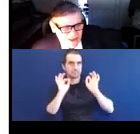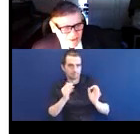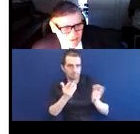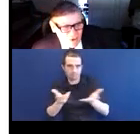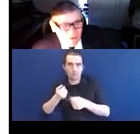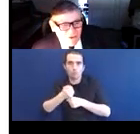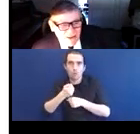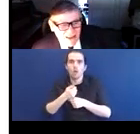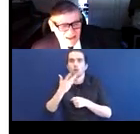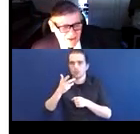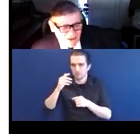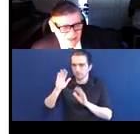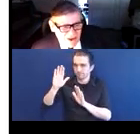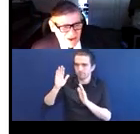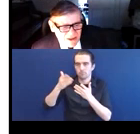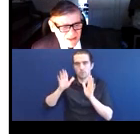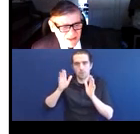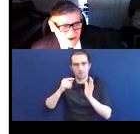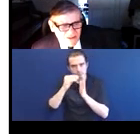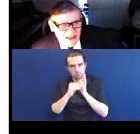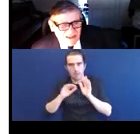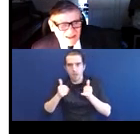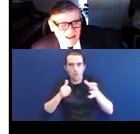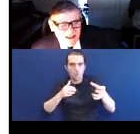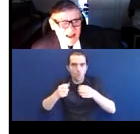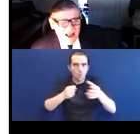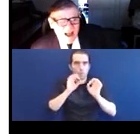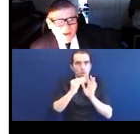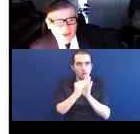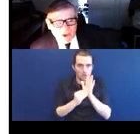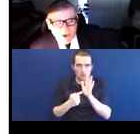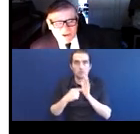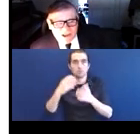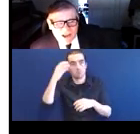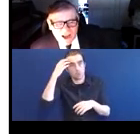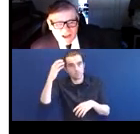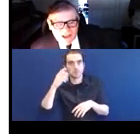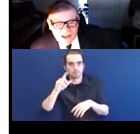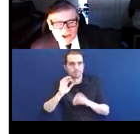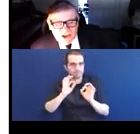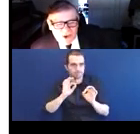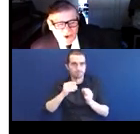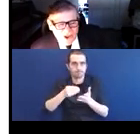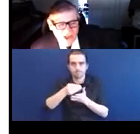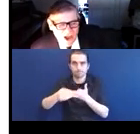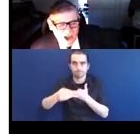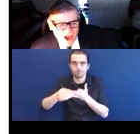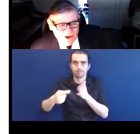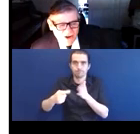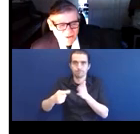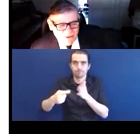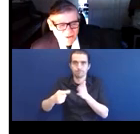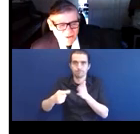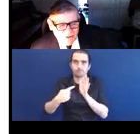in the people who provide that service, even though it's in the private sector. Where quotas, the state should ensure that they